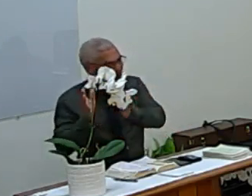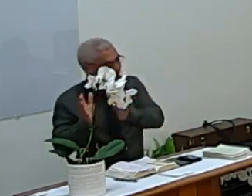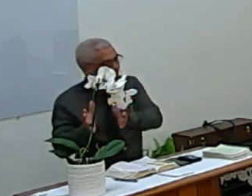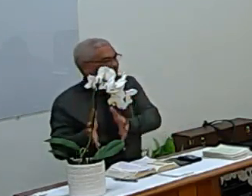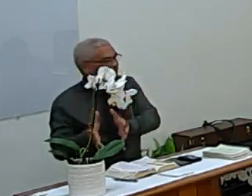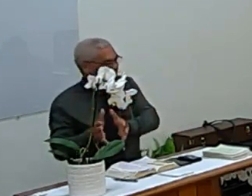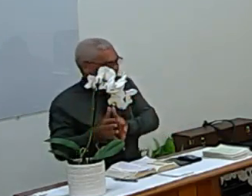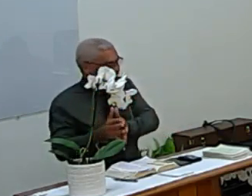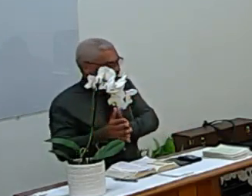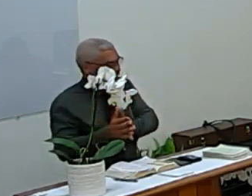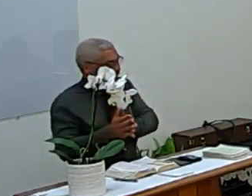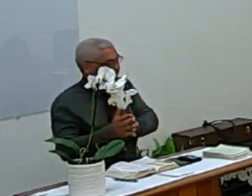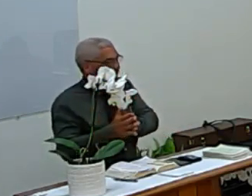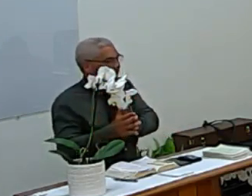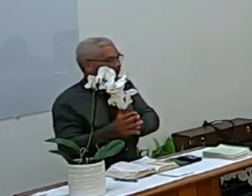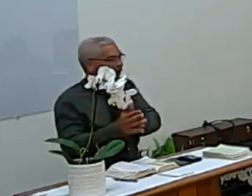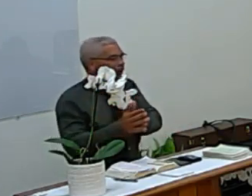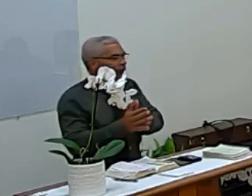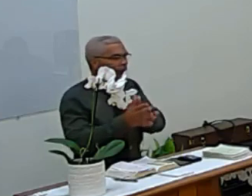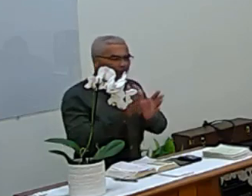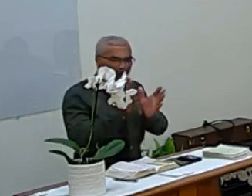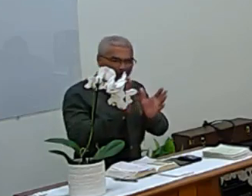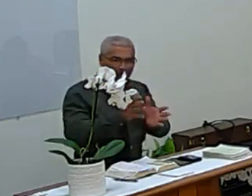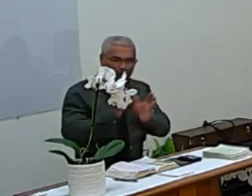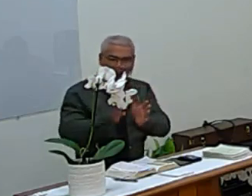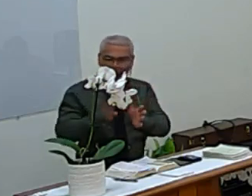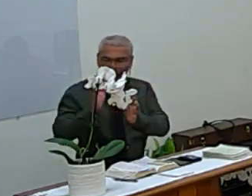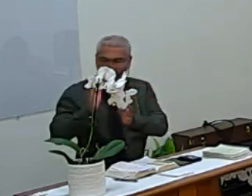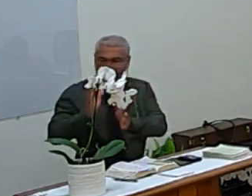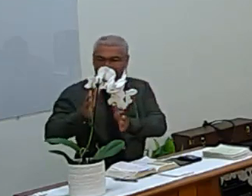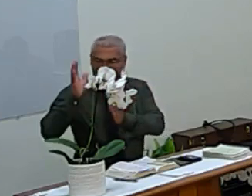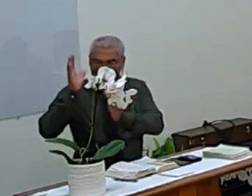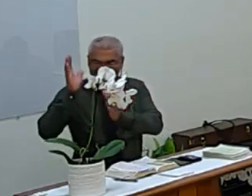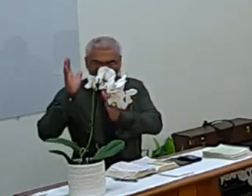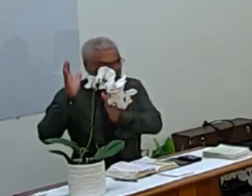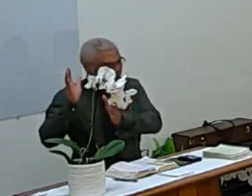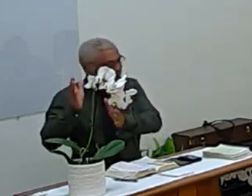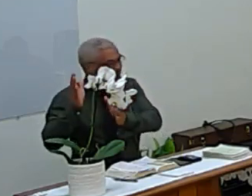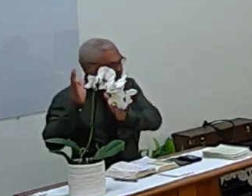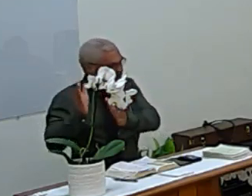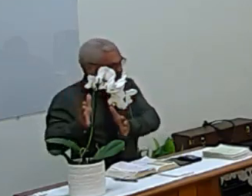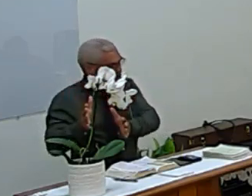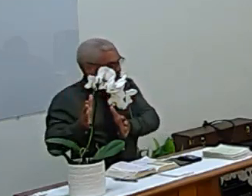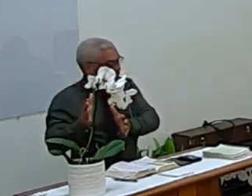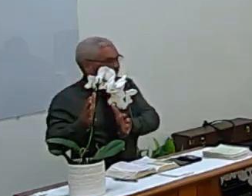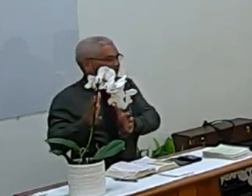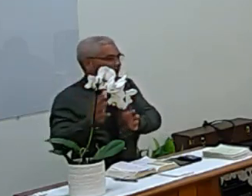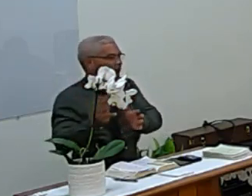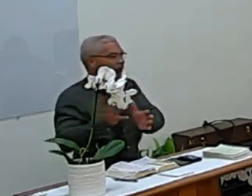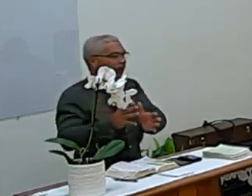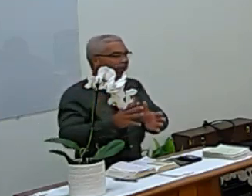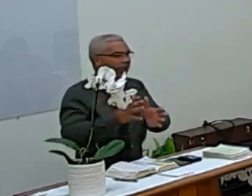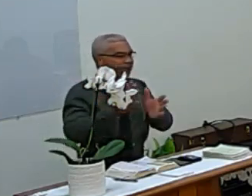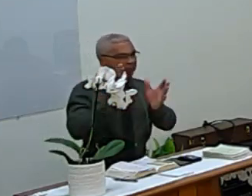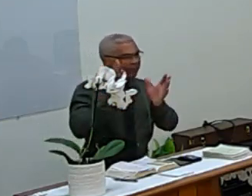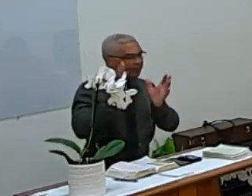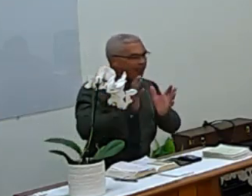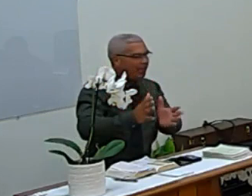oil in reserve for the vessels. And the prophetic moment is as midnight.